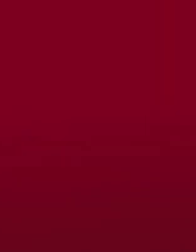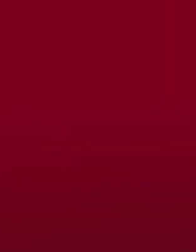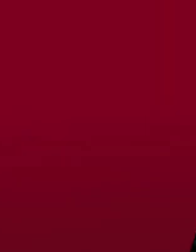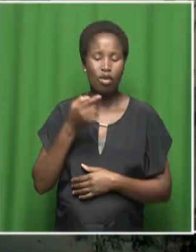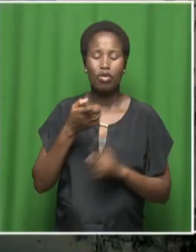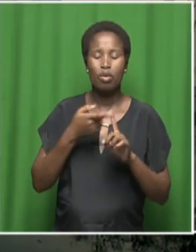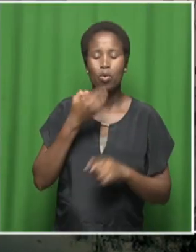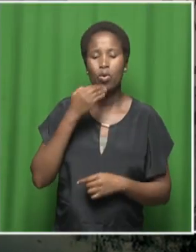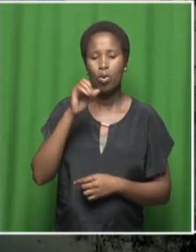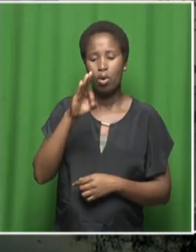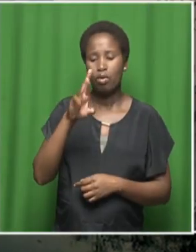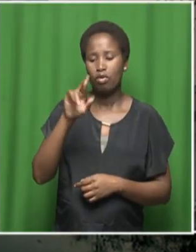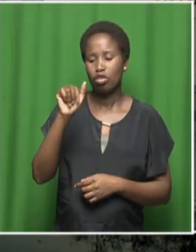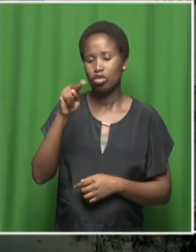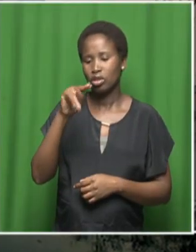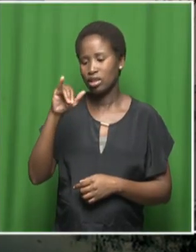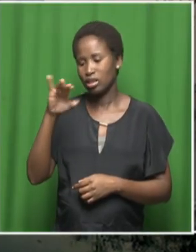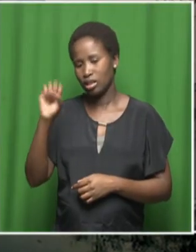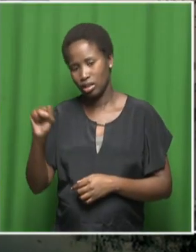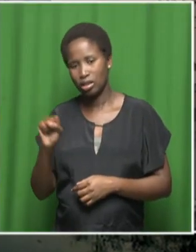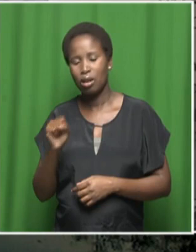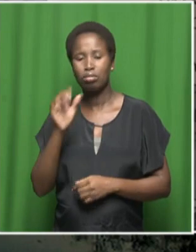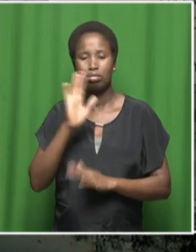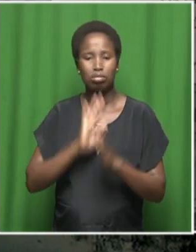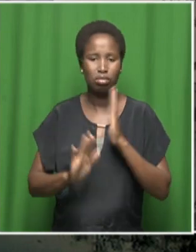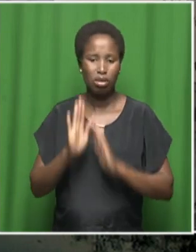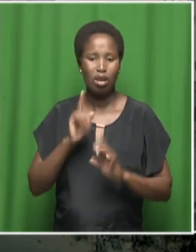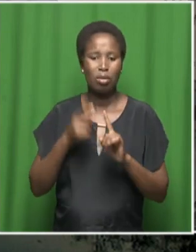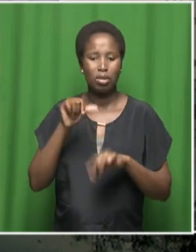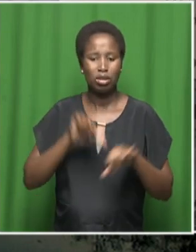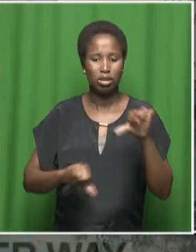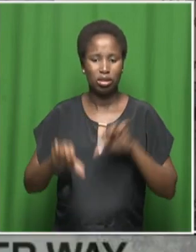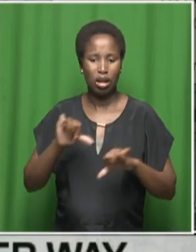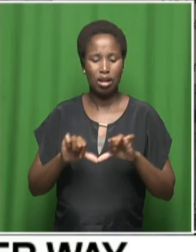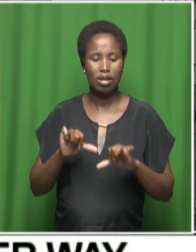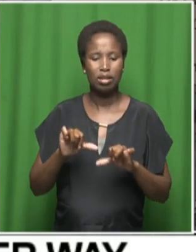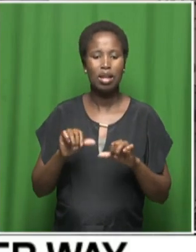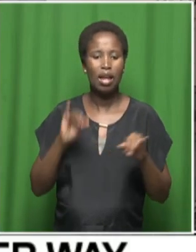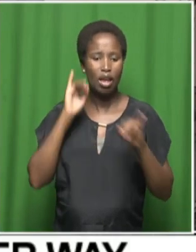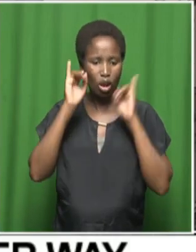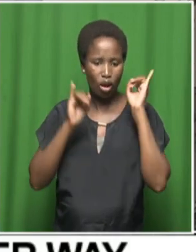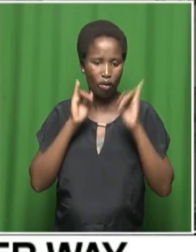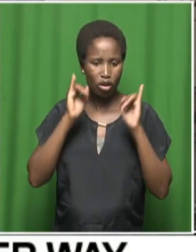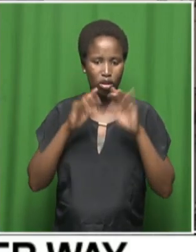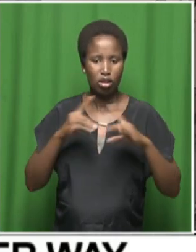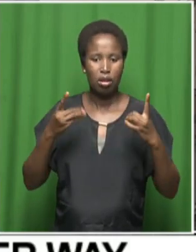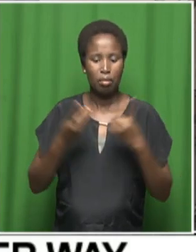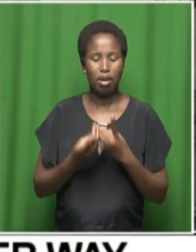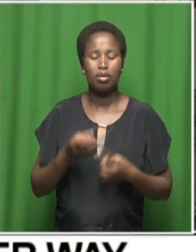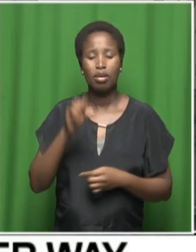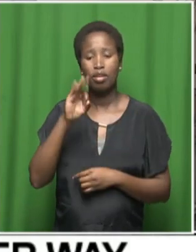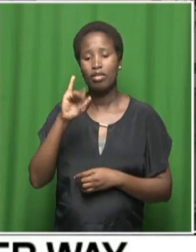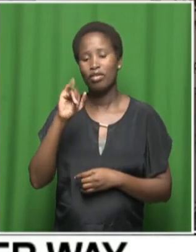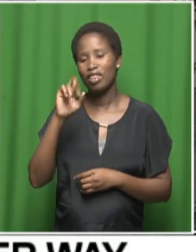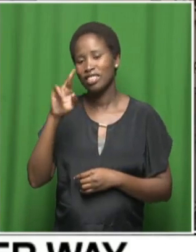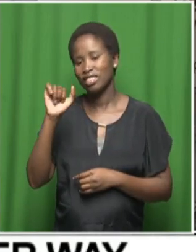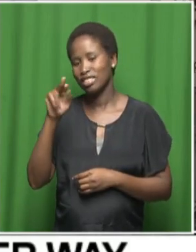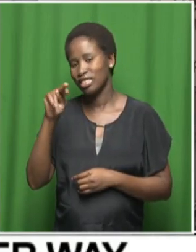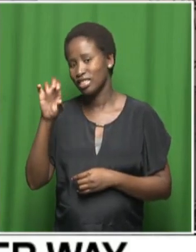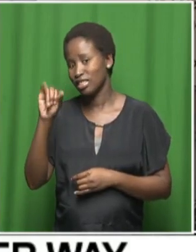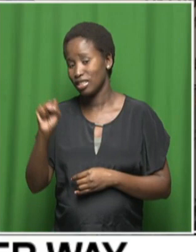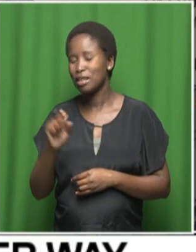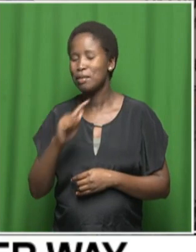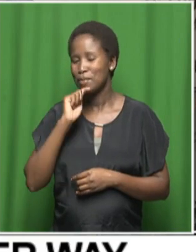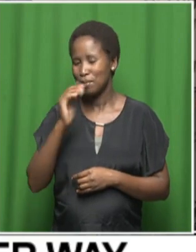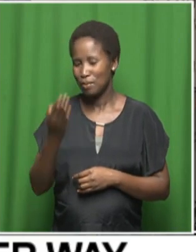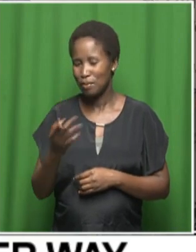be talking to Minister of Higher Education, Science and Innovation, Dr. Blade Nzimande. Frances, good morning to you. And I must just say, so interesting,